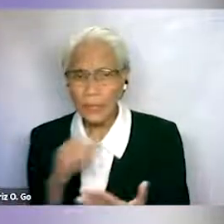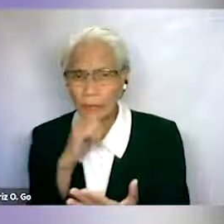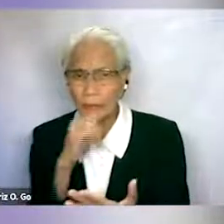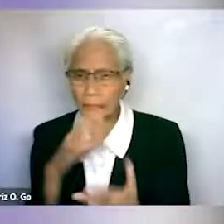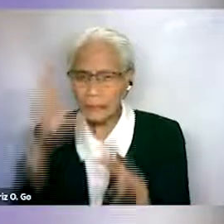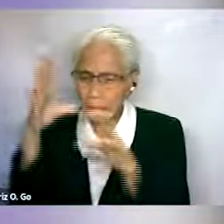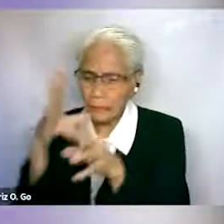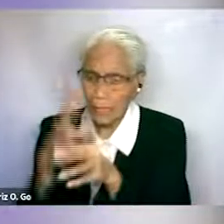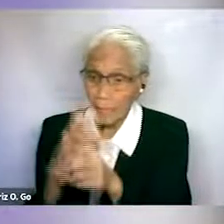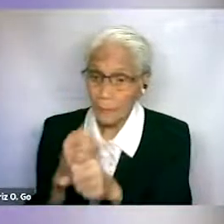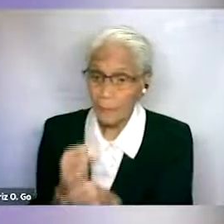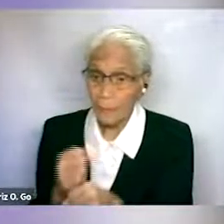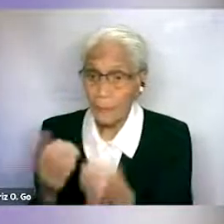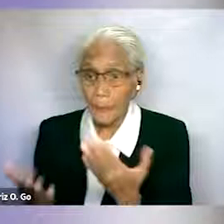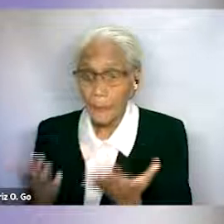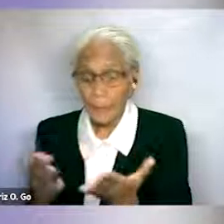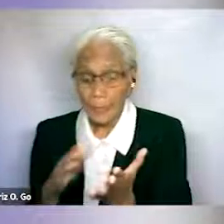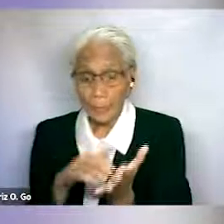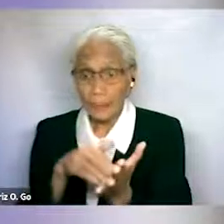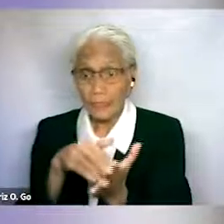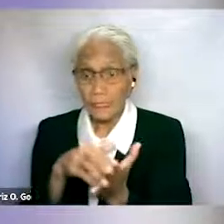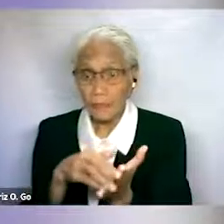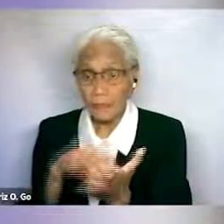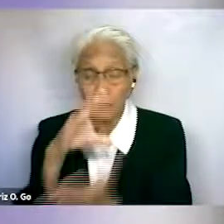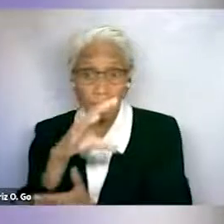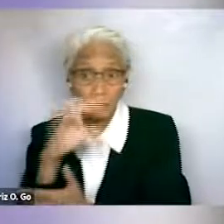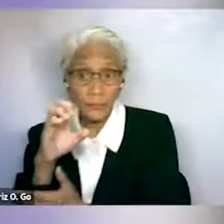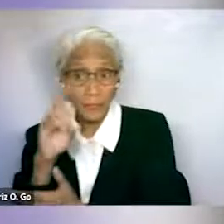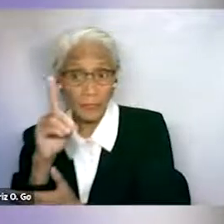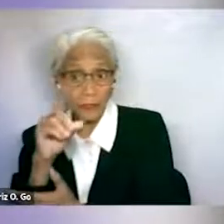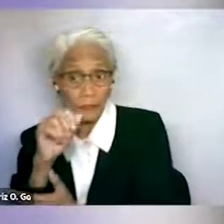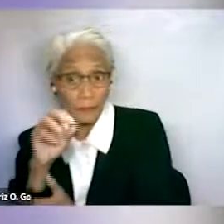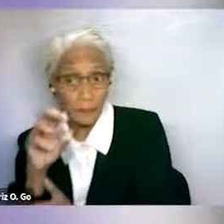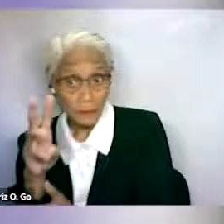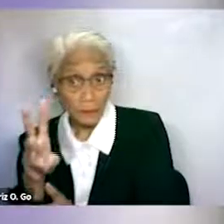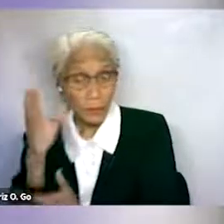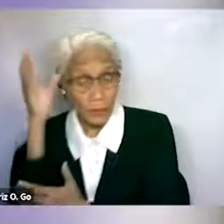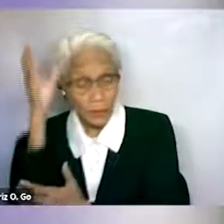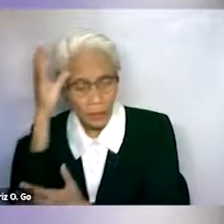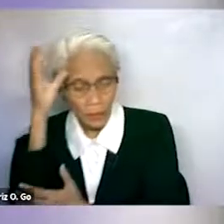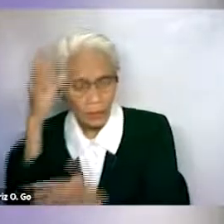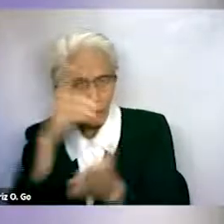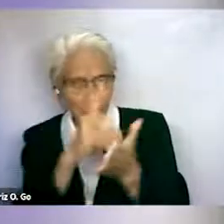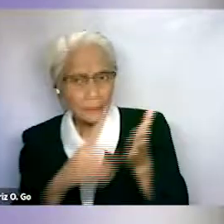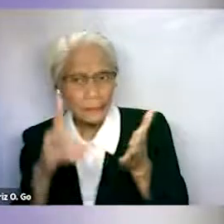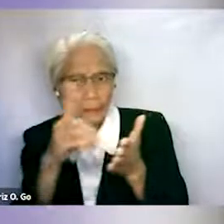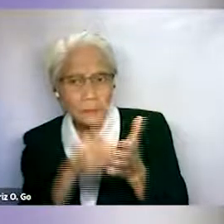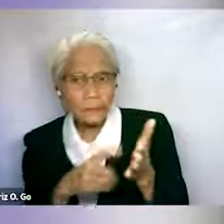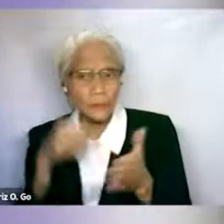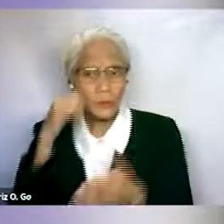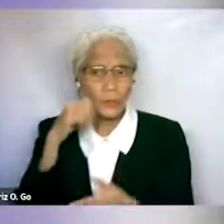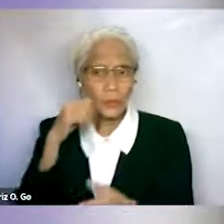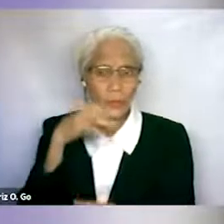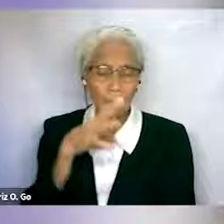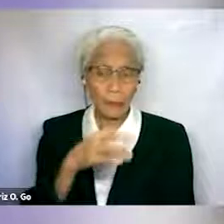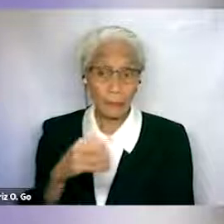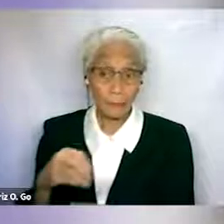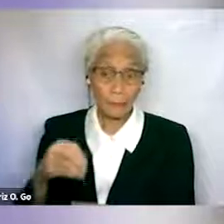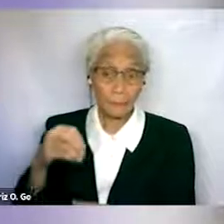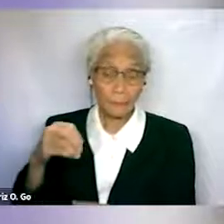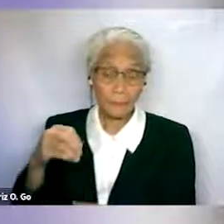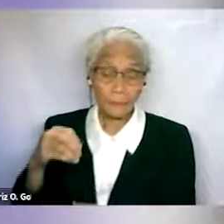be exacerbated and could build on into inequalities as she becomes an adult and she grows old and becomes an elderly